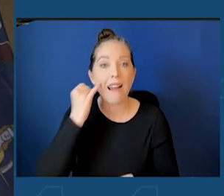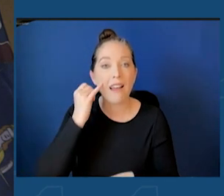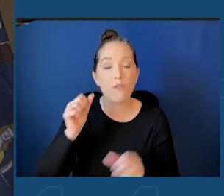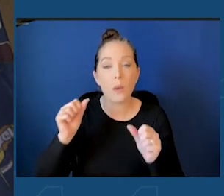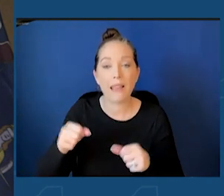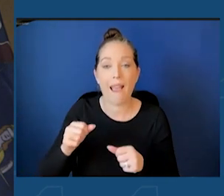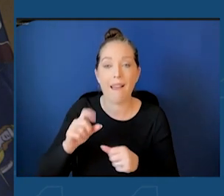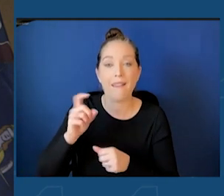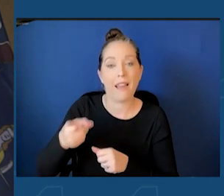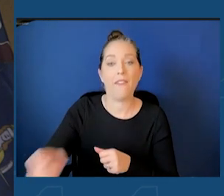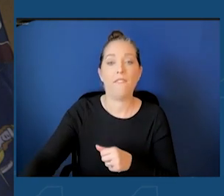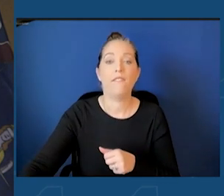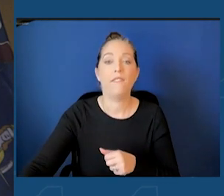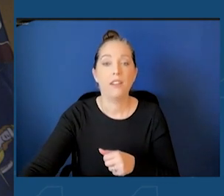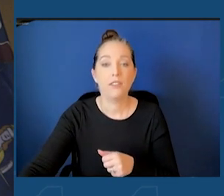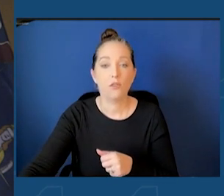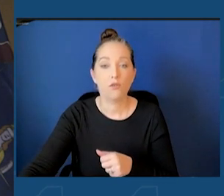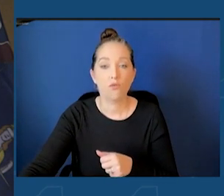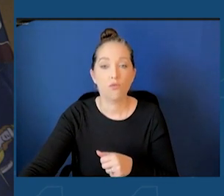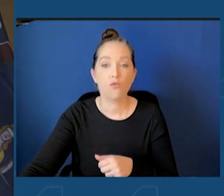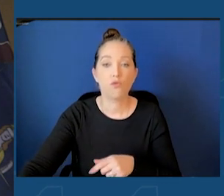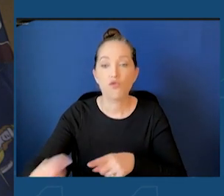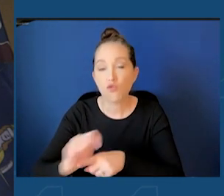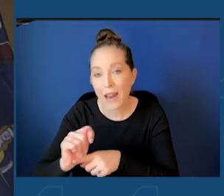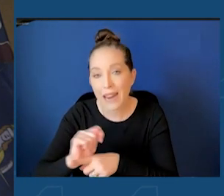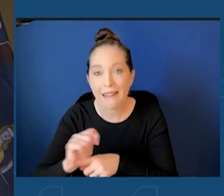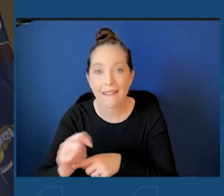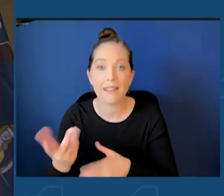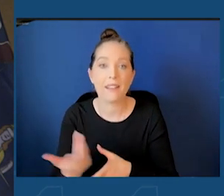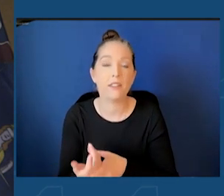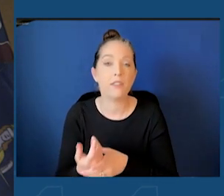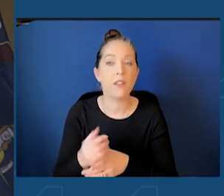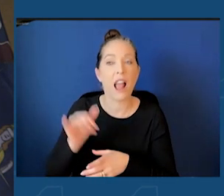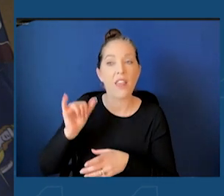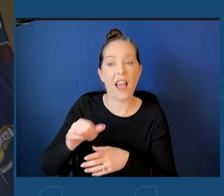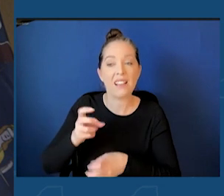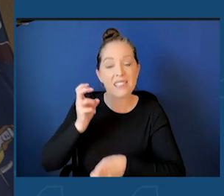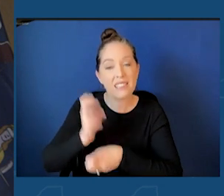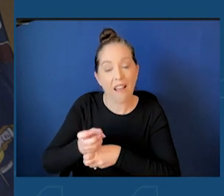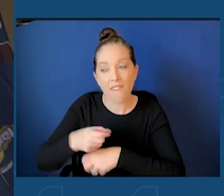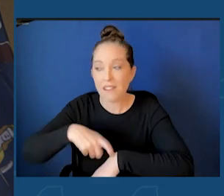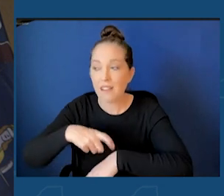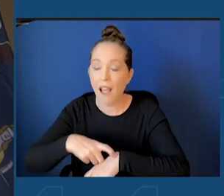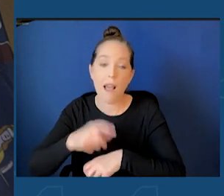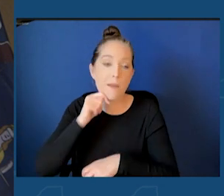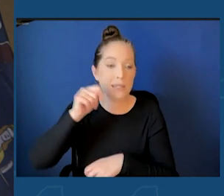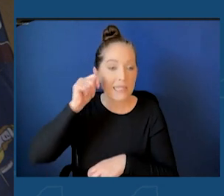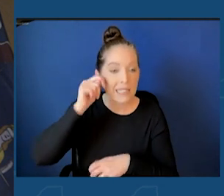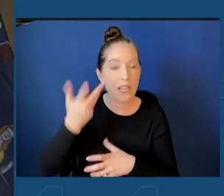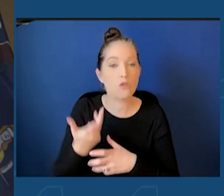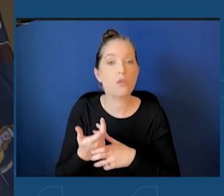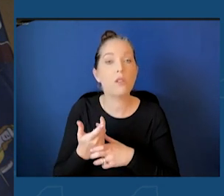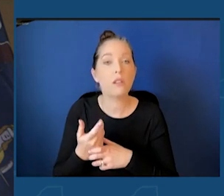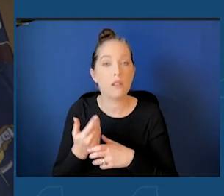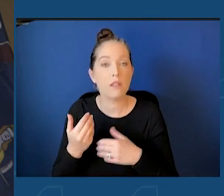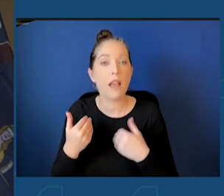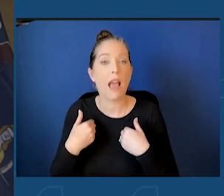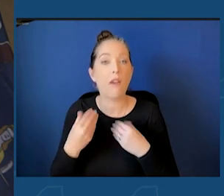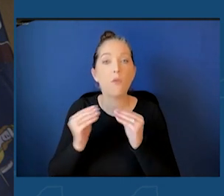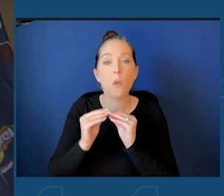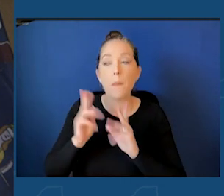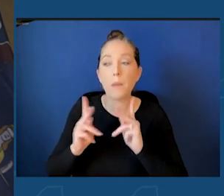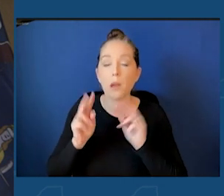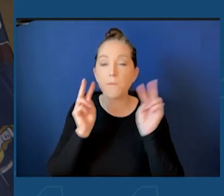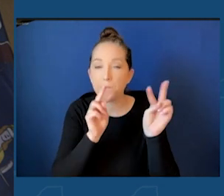just during that time, some of the toughest time in life when you're a teenager, to have more people who'll be kind of watching out for this,